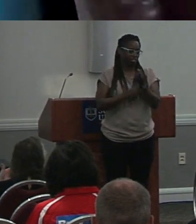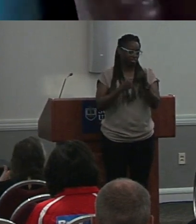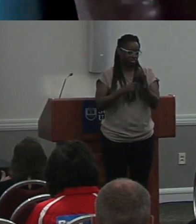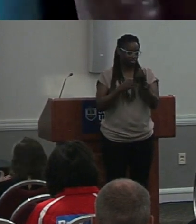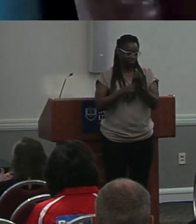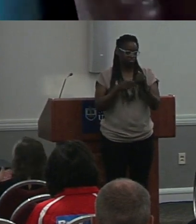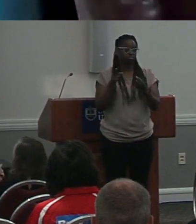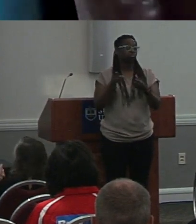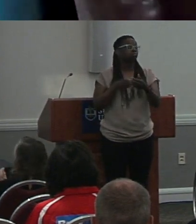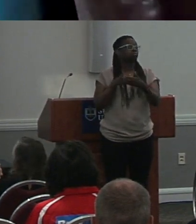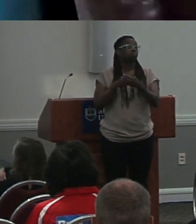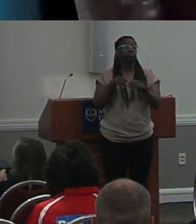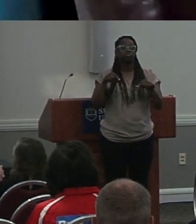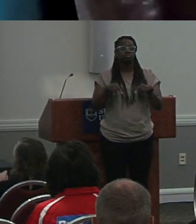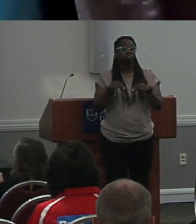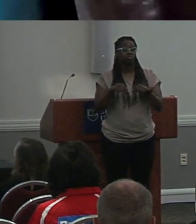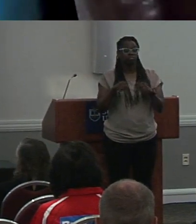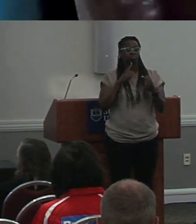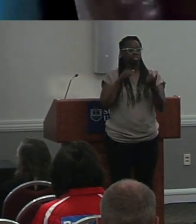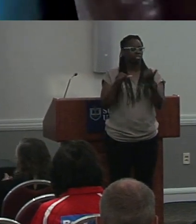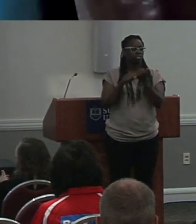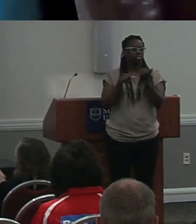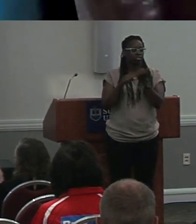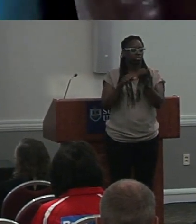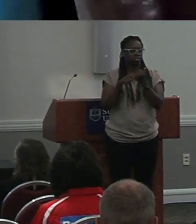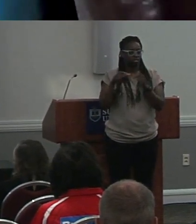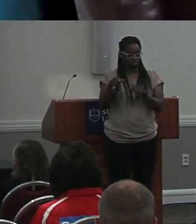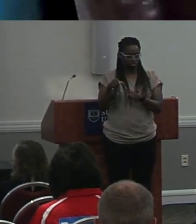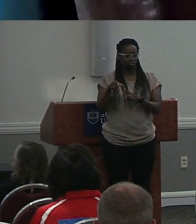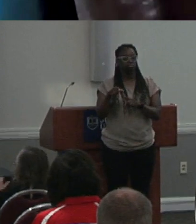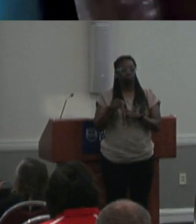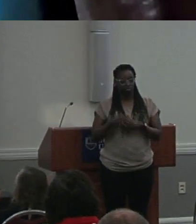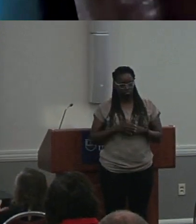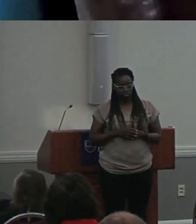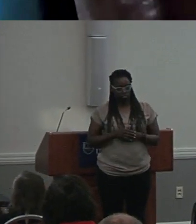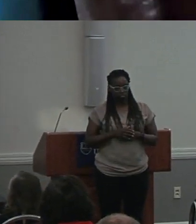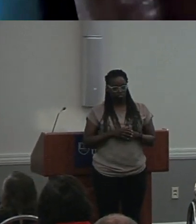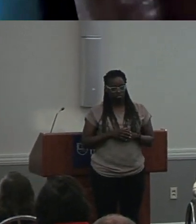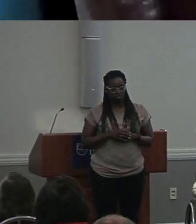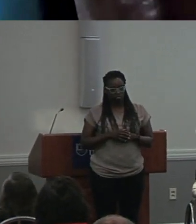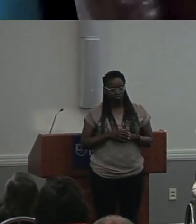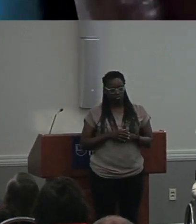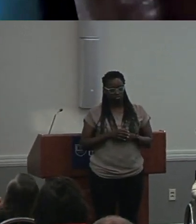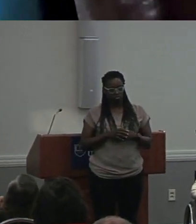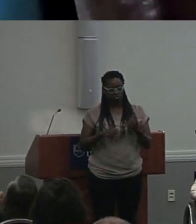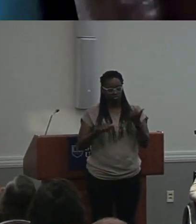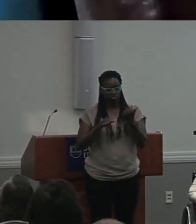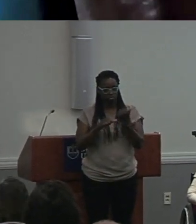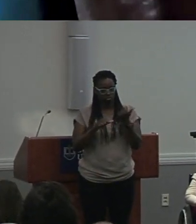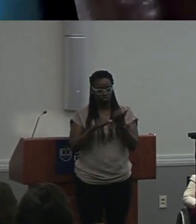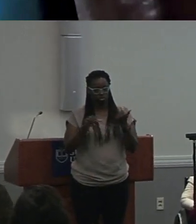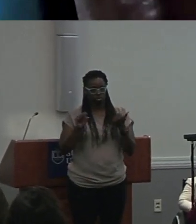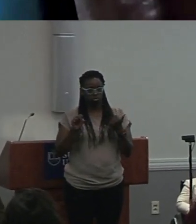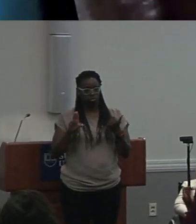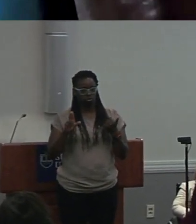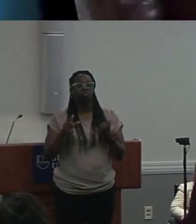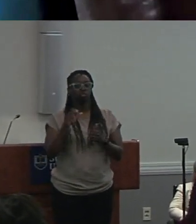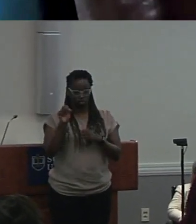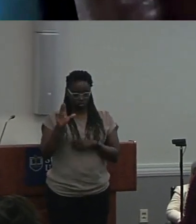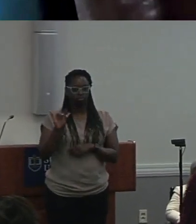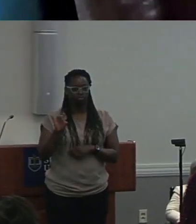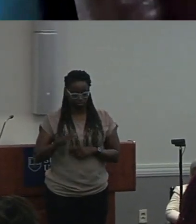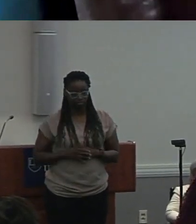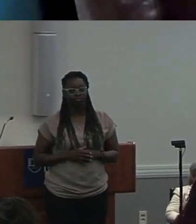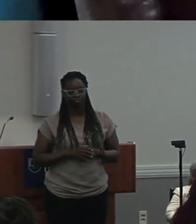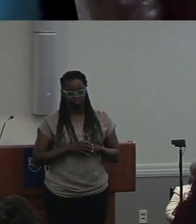Assisted Suicide. And I hope that the board will continue to oppose assisted